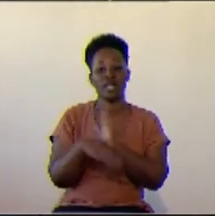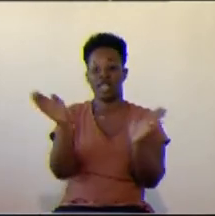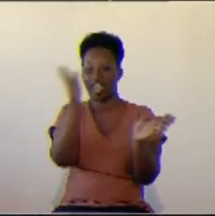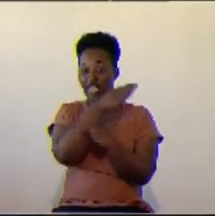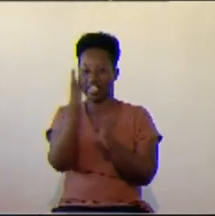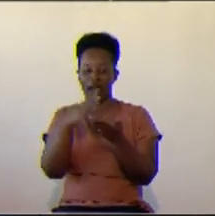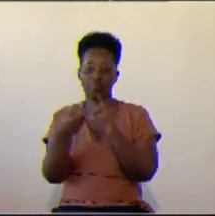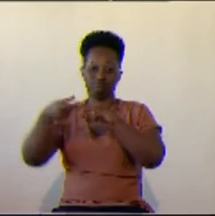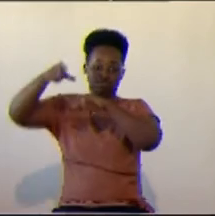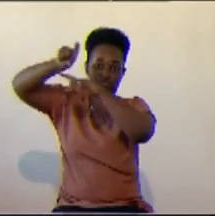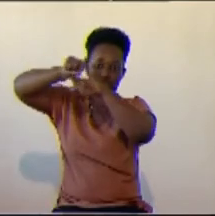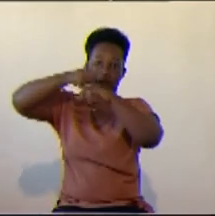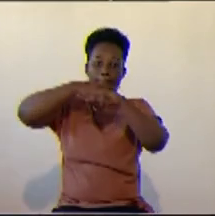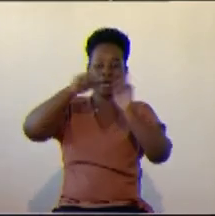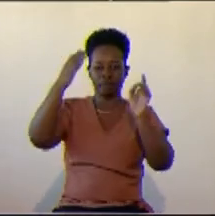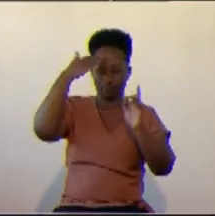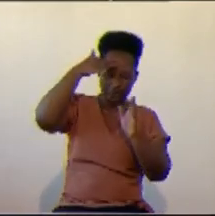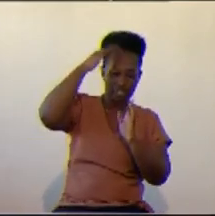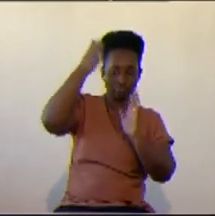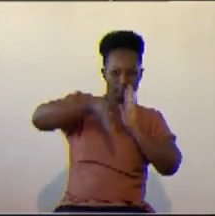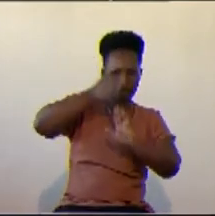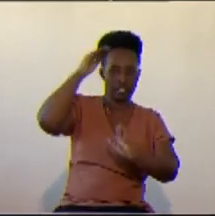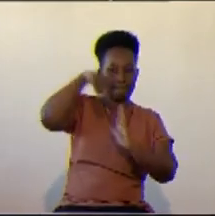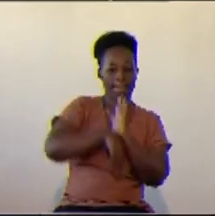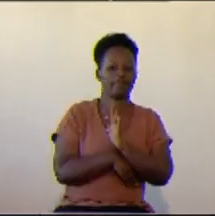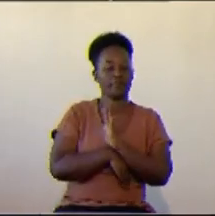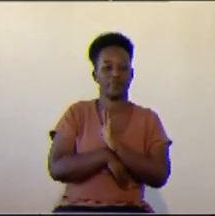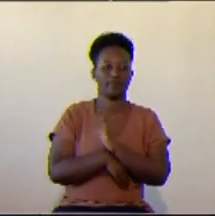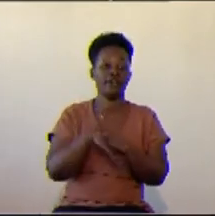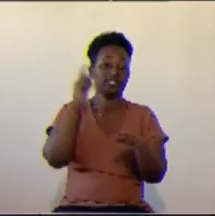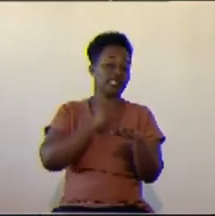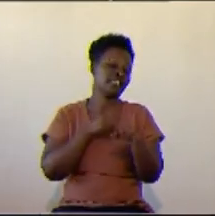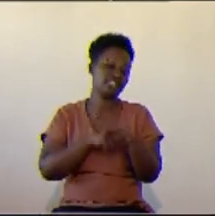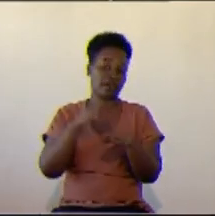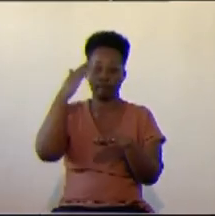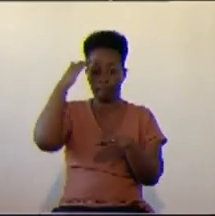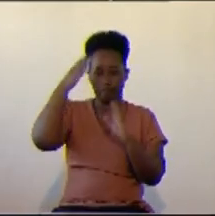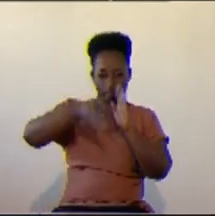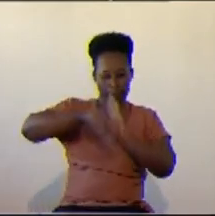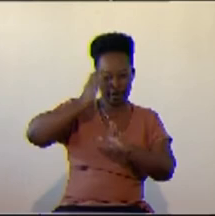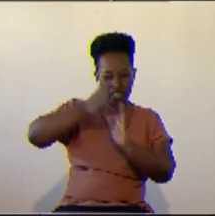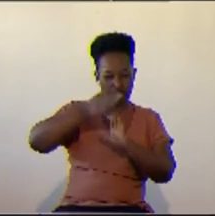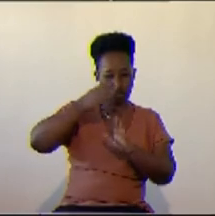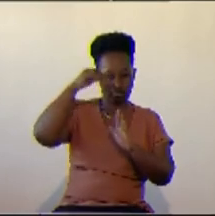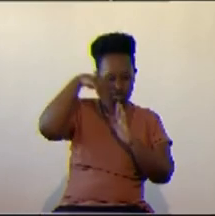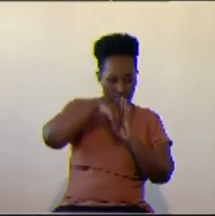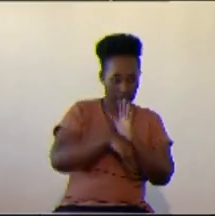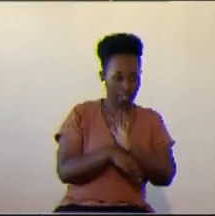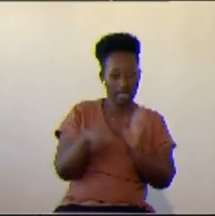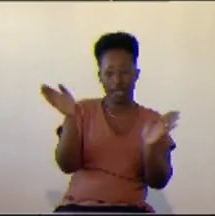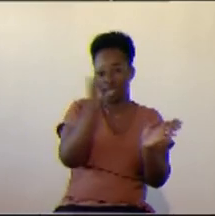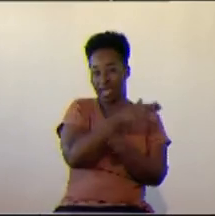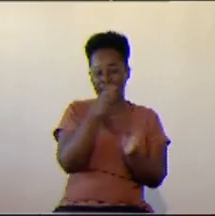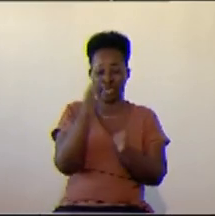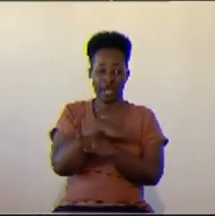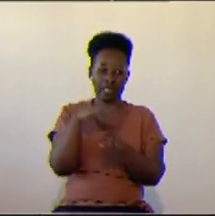volume, then the pressure will go down. And when this pressure goes down here, the gas pressure or the air pressure inside